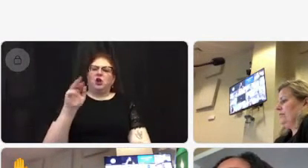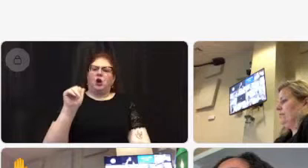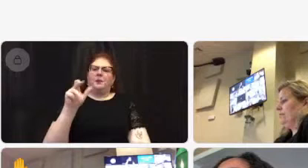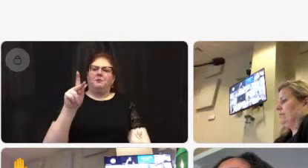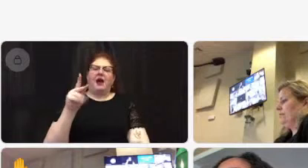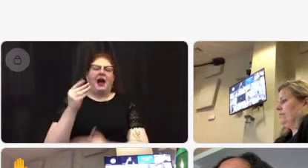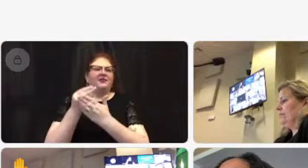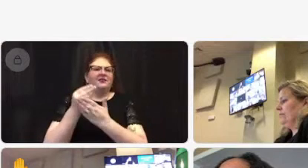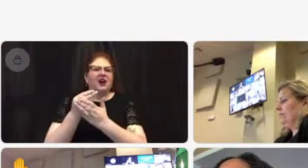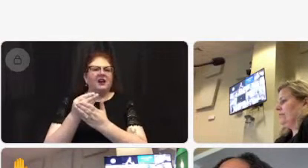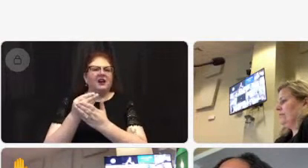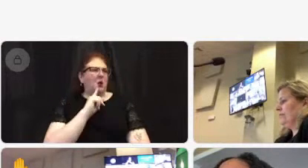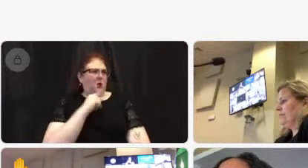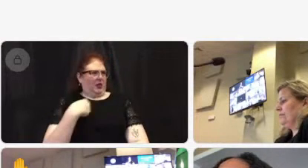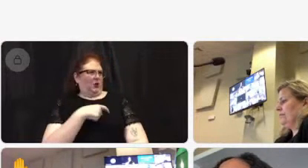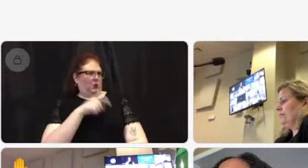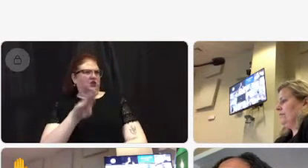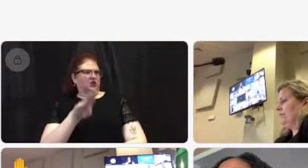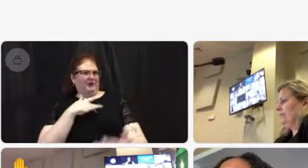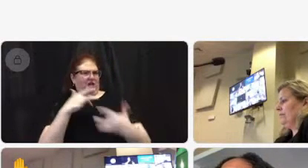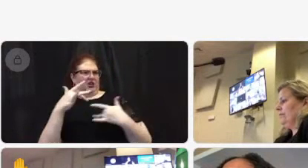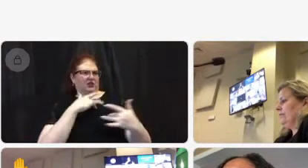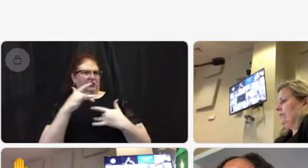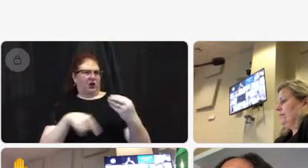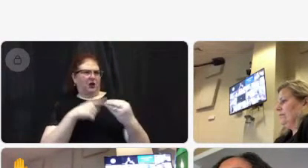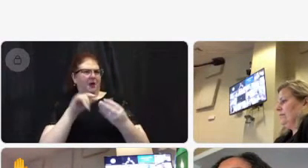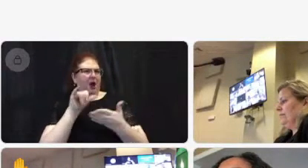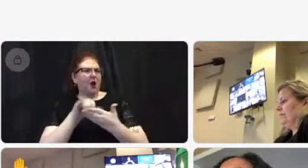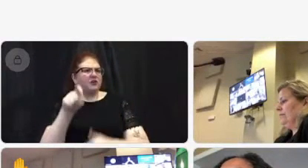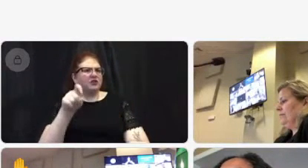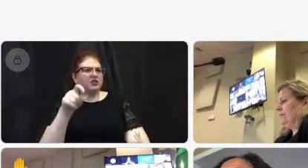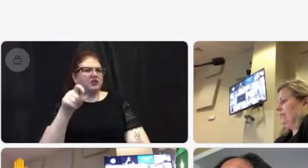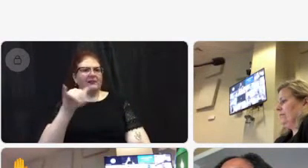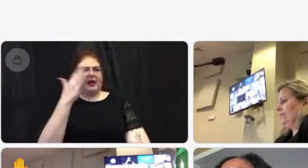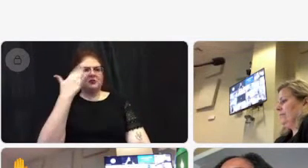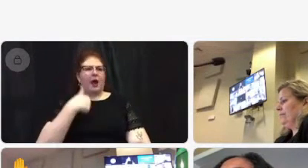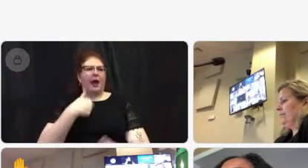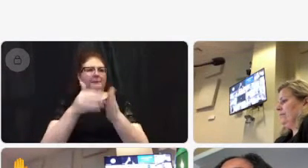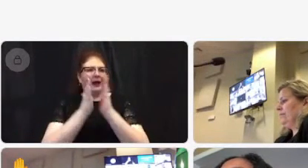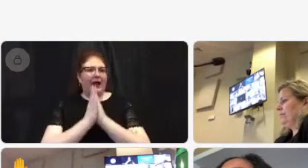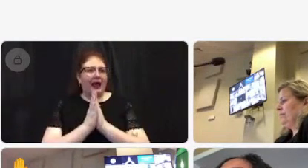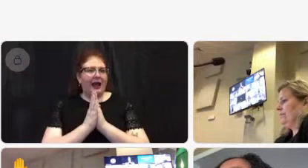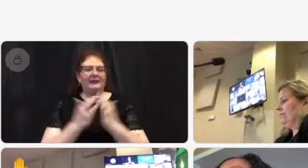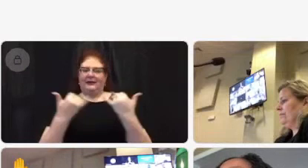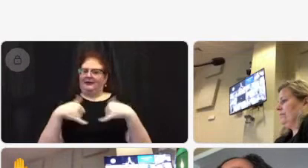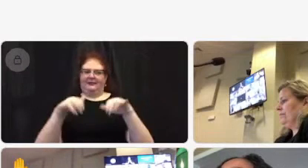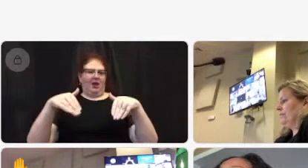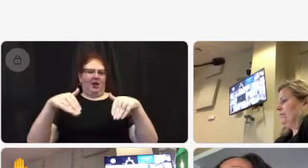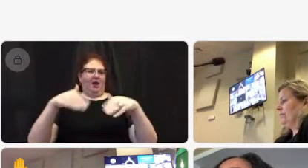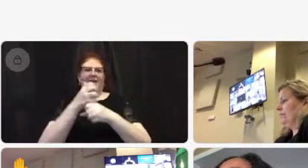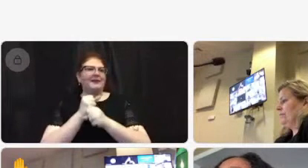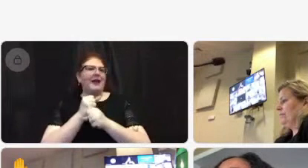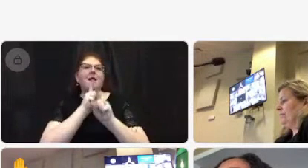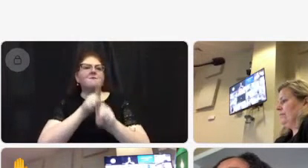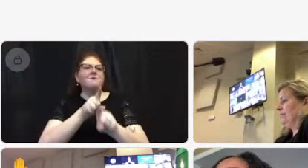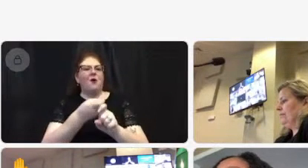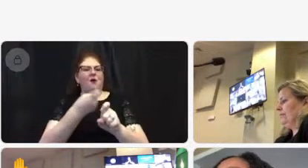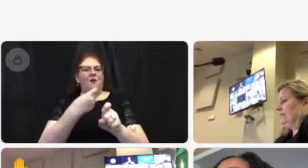should concern all of us. That's why I've been asking, and still haven't gotten it since last November, of